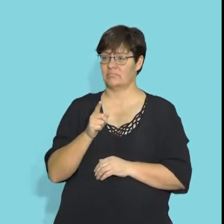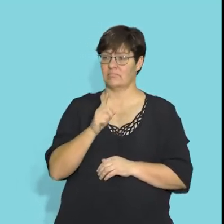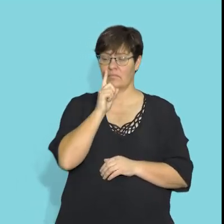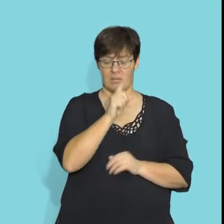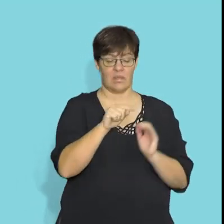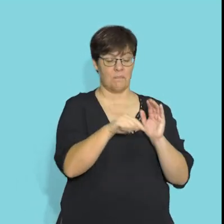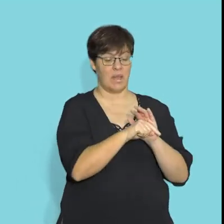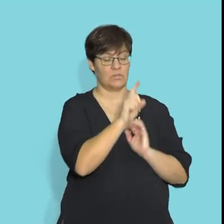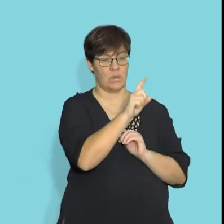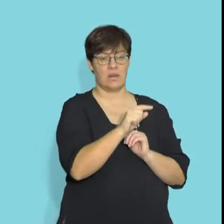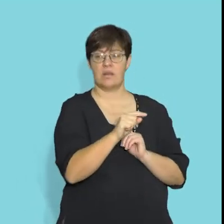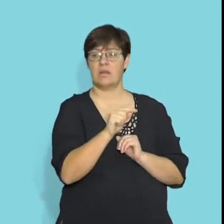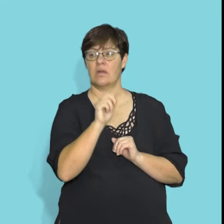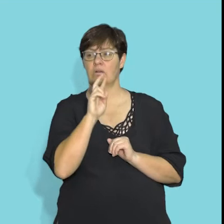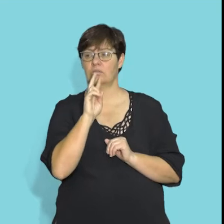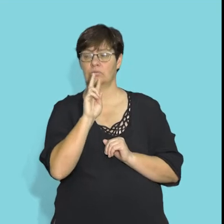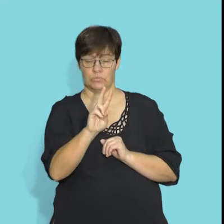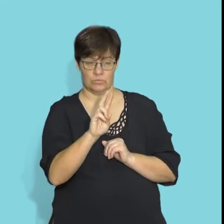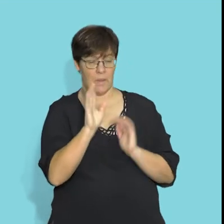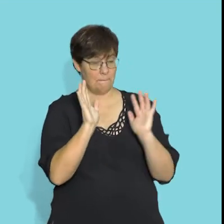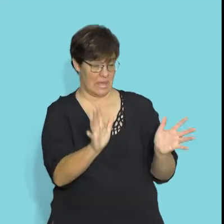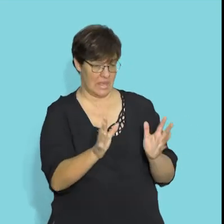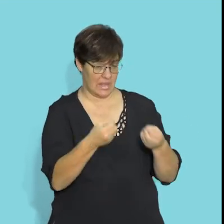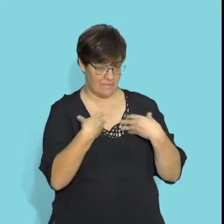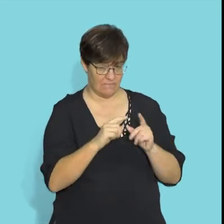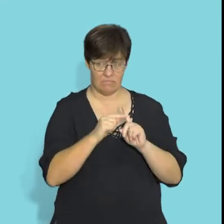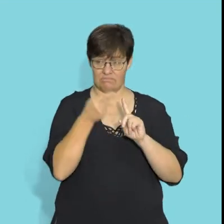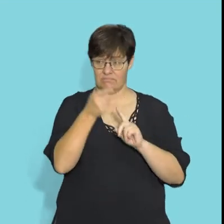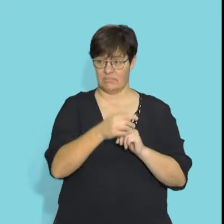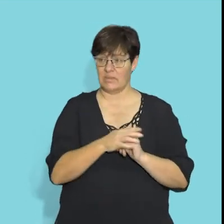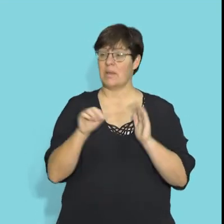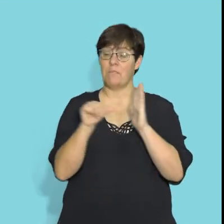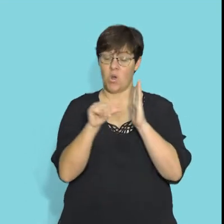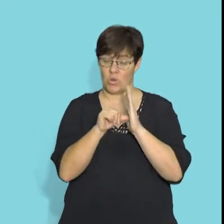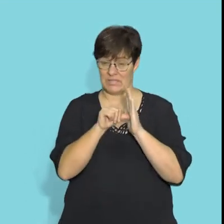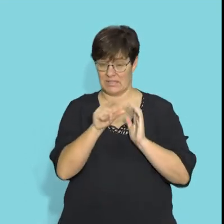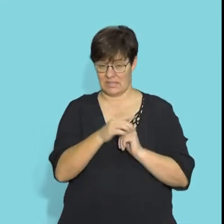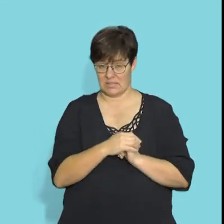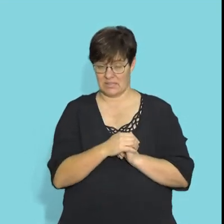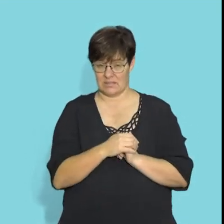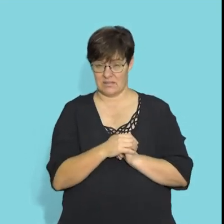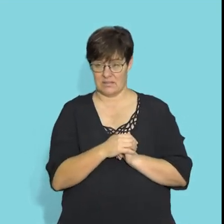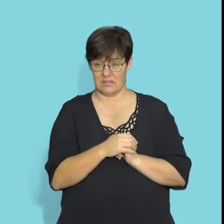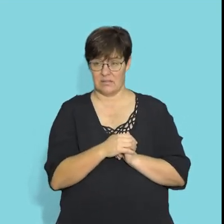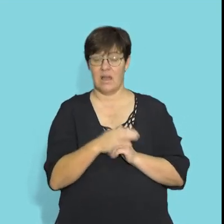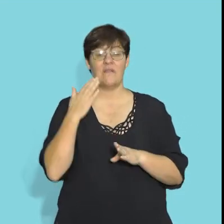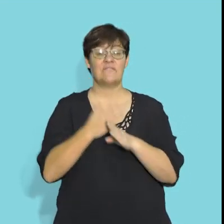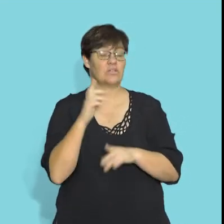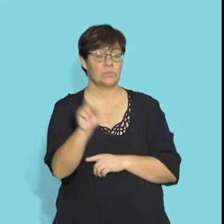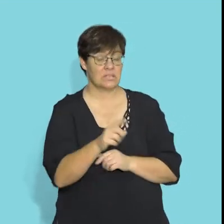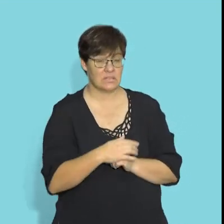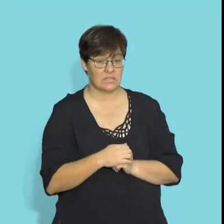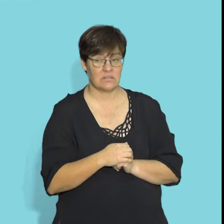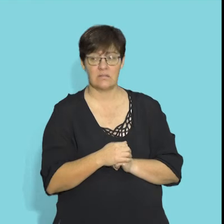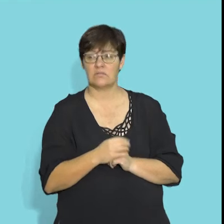there's a point on this line -1 and 2. And this is the critical part. What do I know about functions? Functions